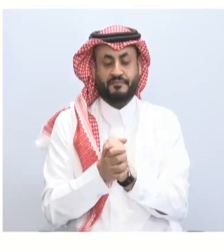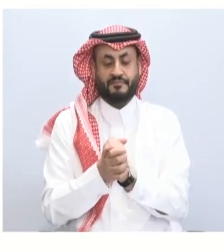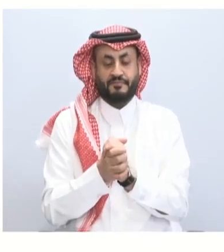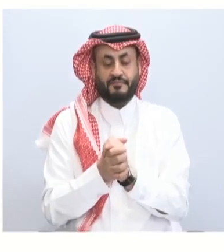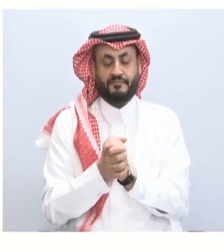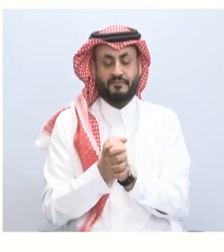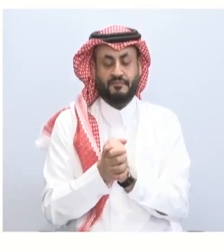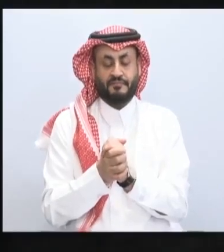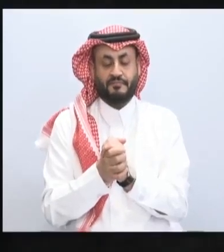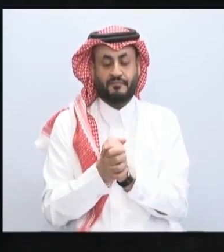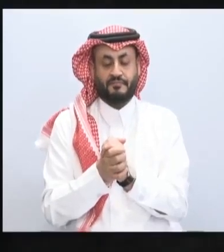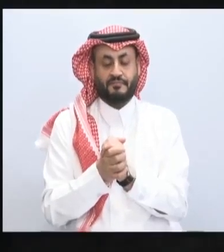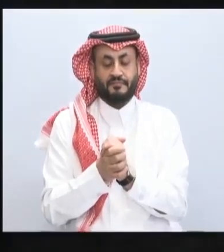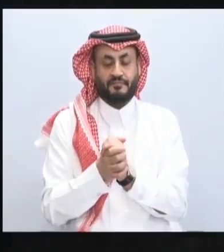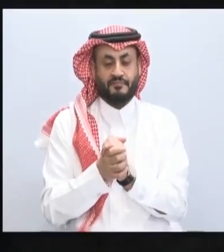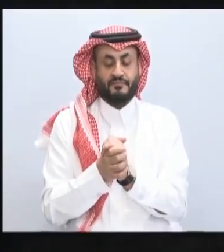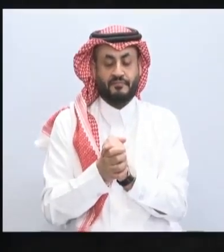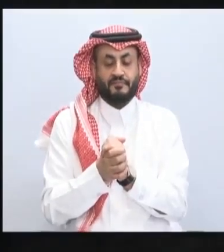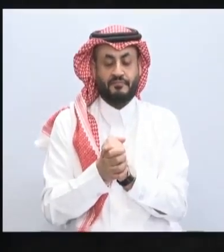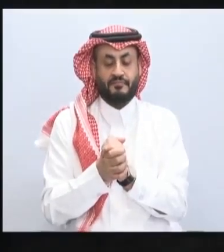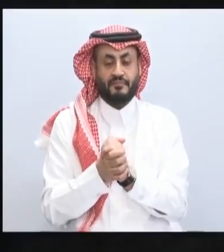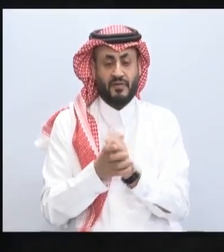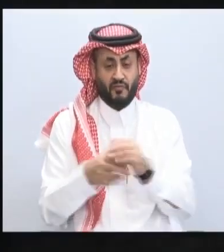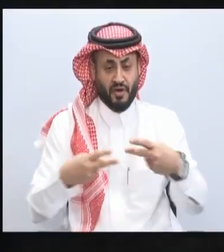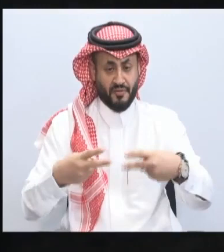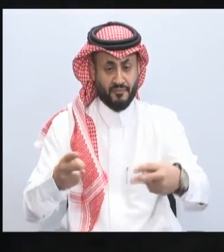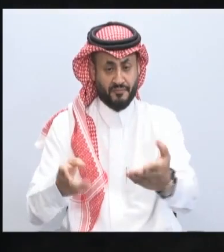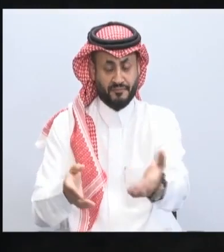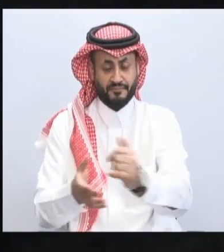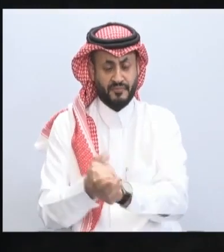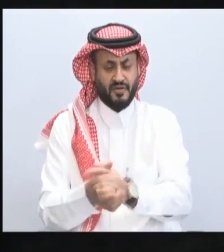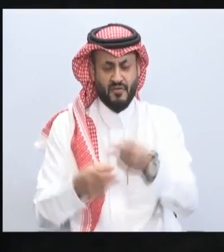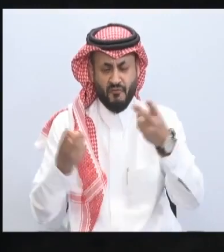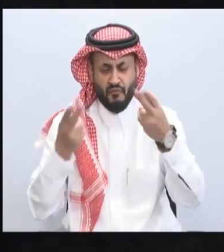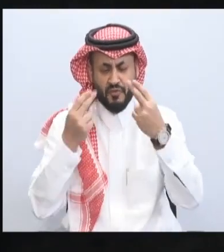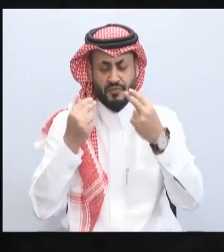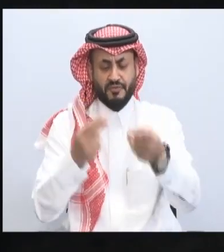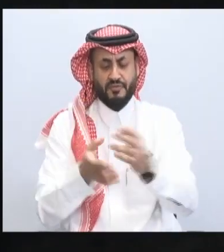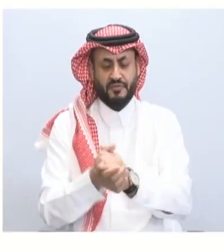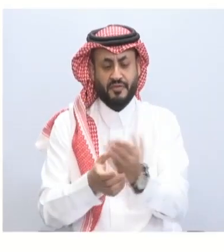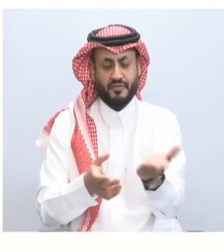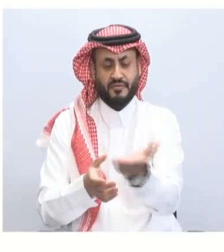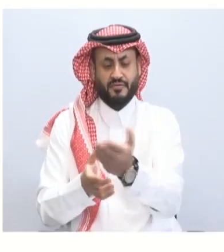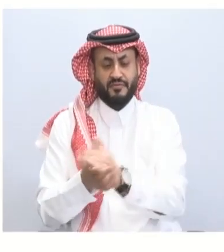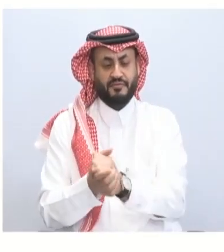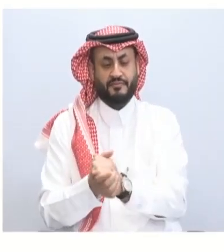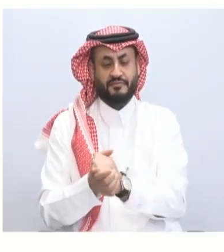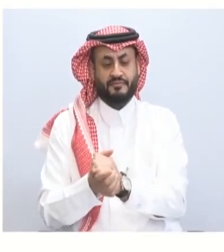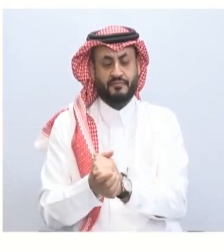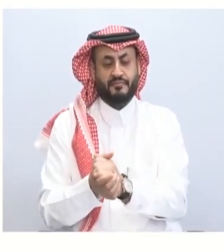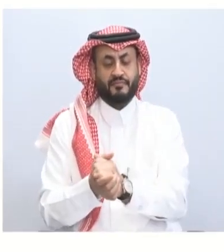Okay, so here, from the introduction that we have, we can focus on the part here, which is